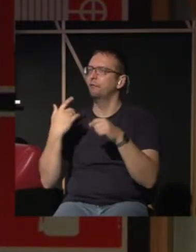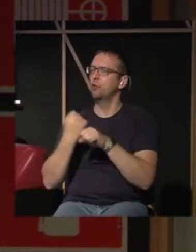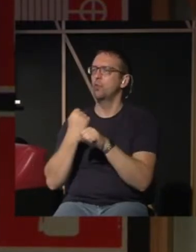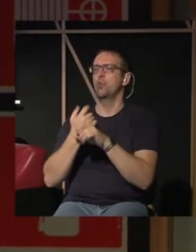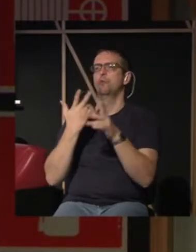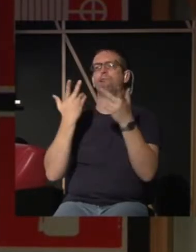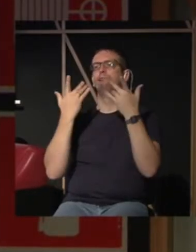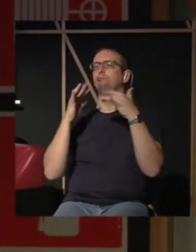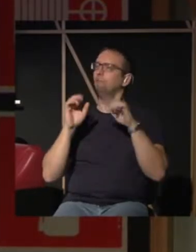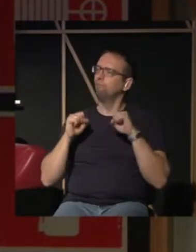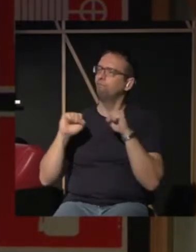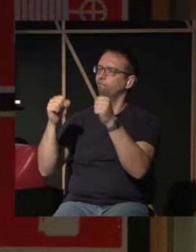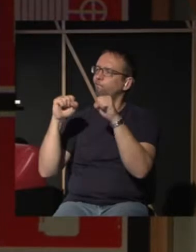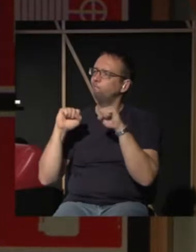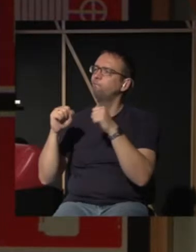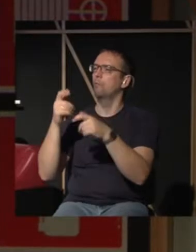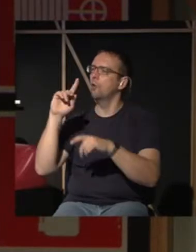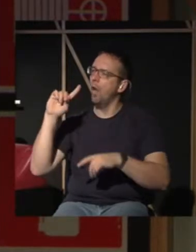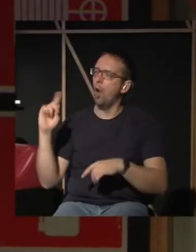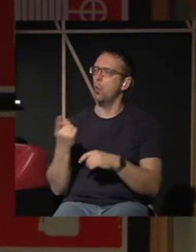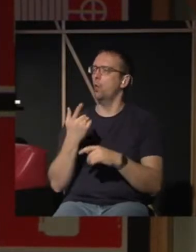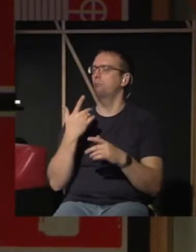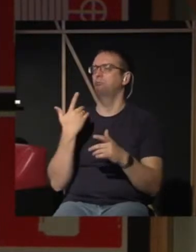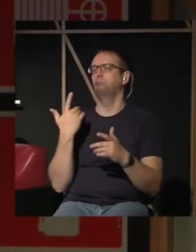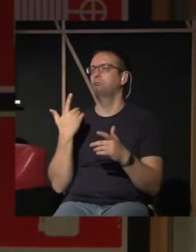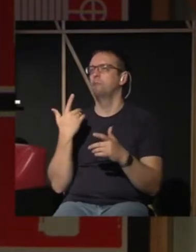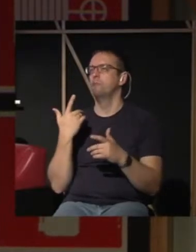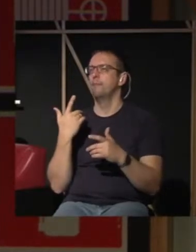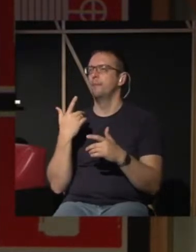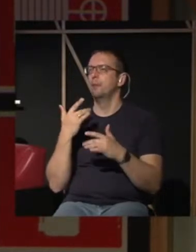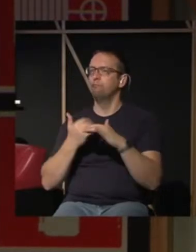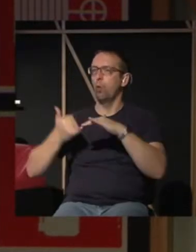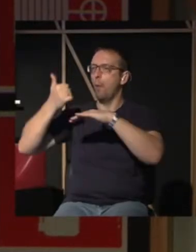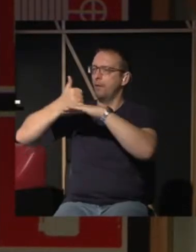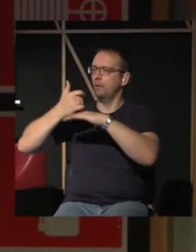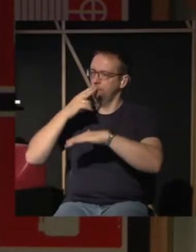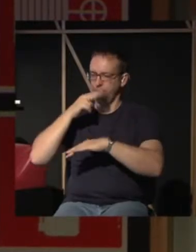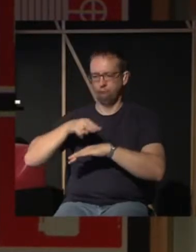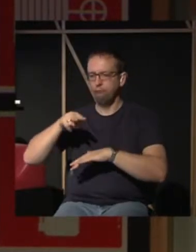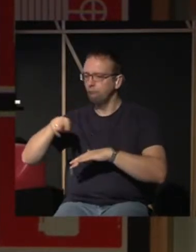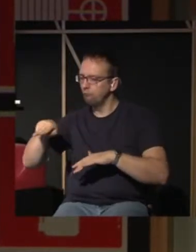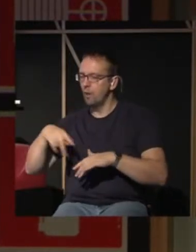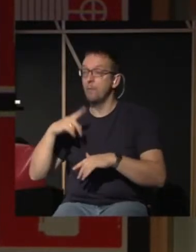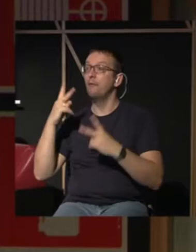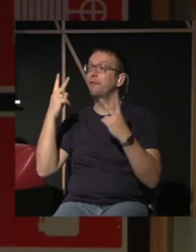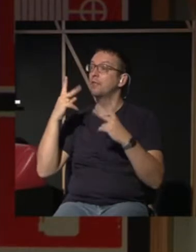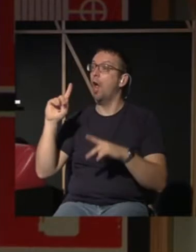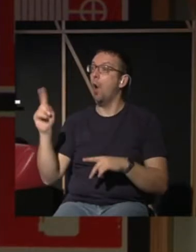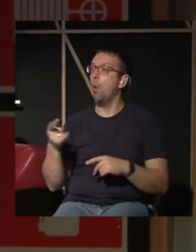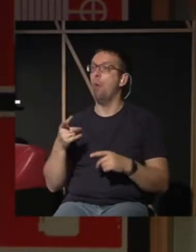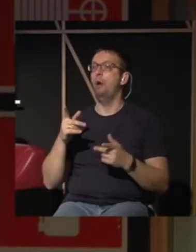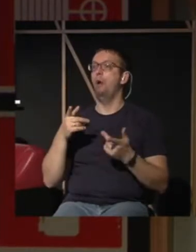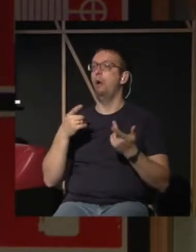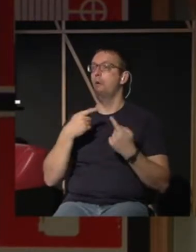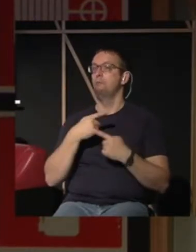is working on our tournaments takes responsibility for their part. So we do work with our hospitality department